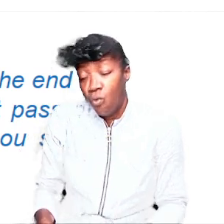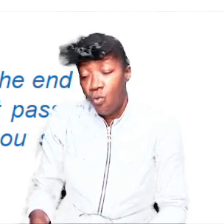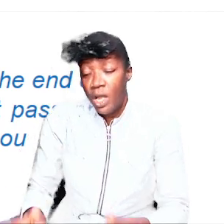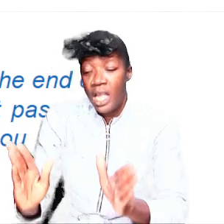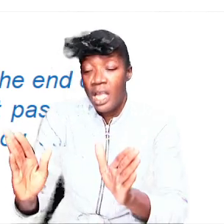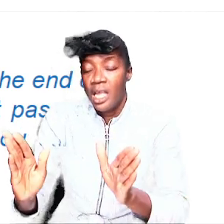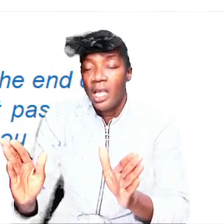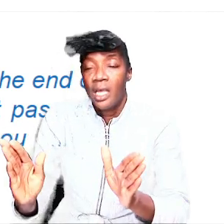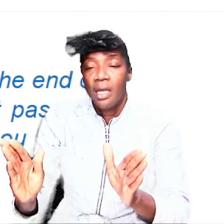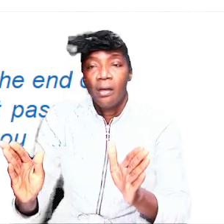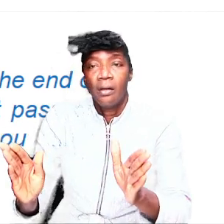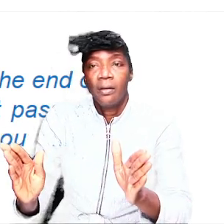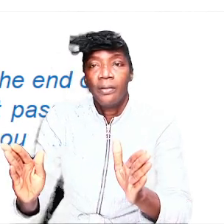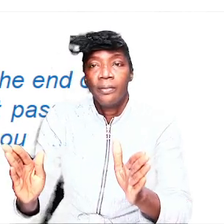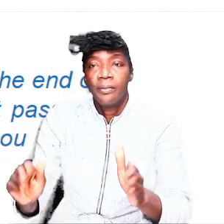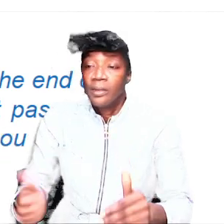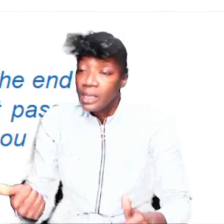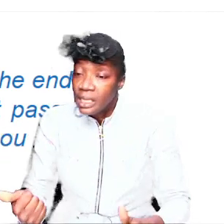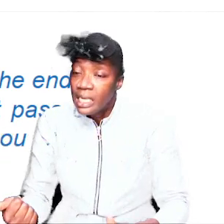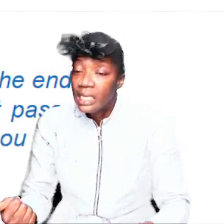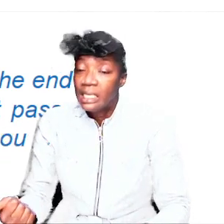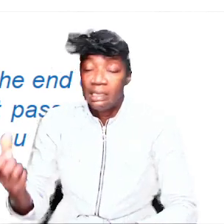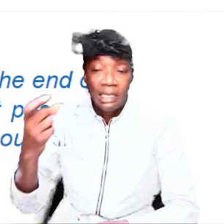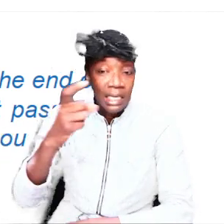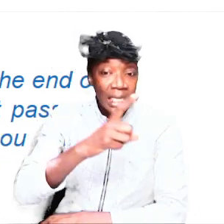take. The following day,